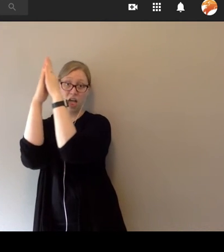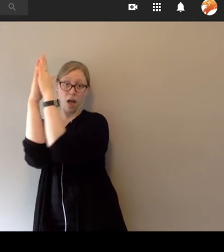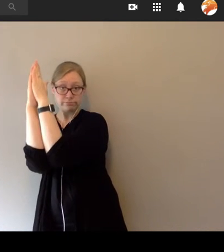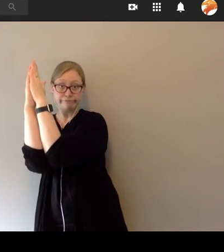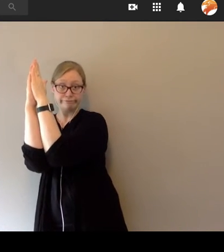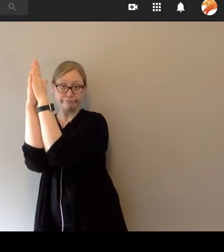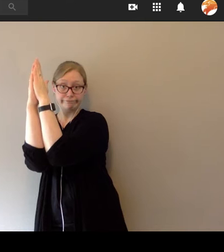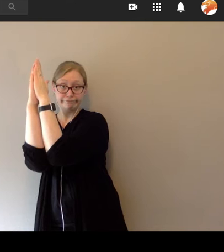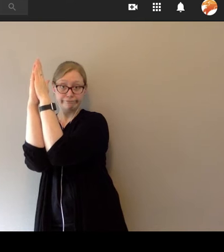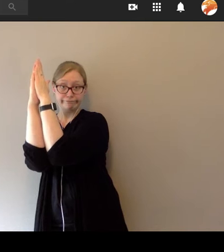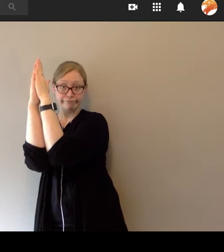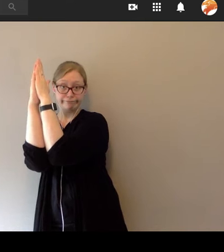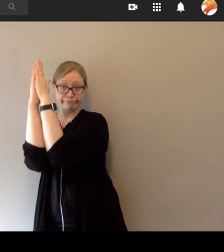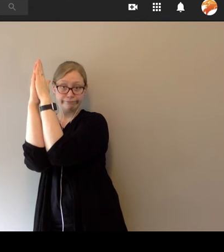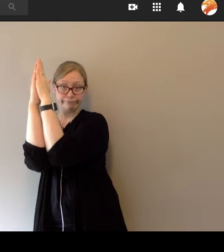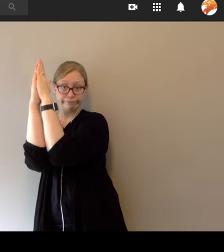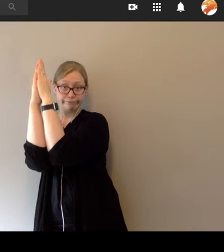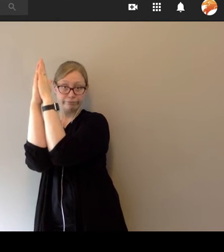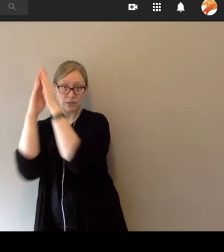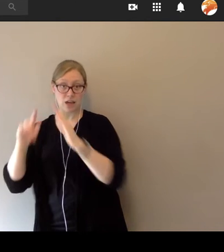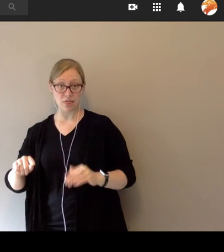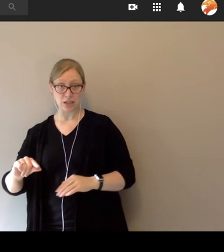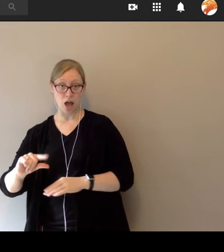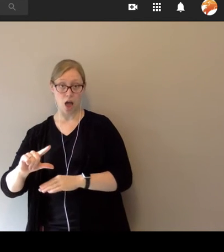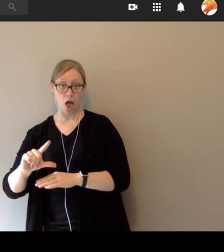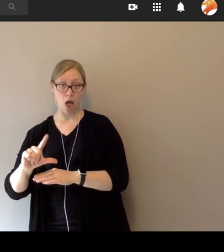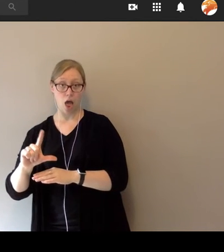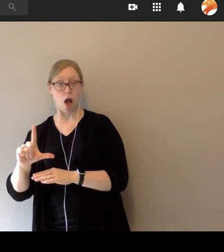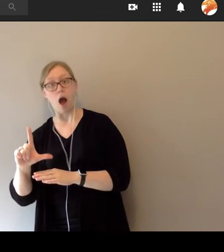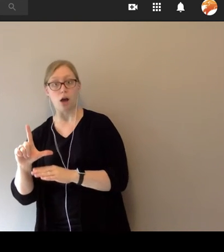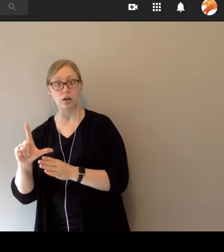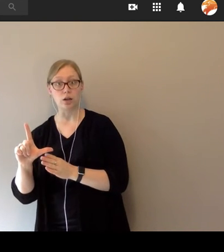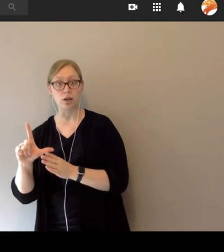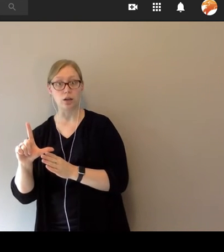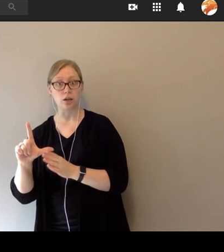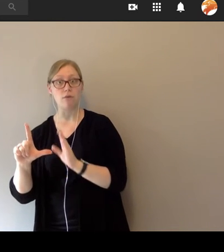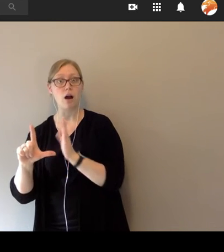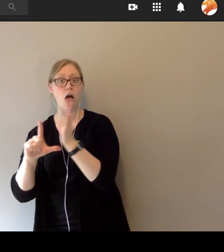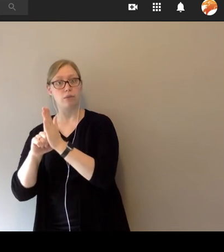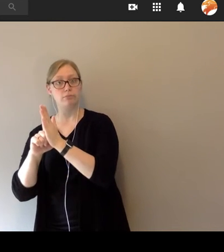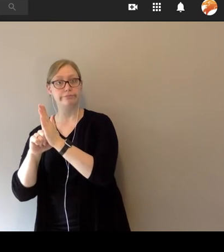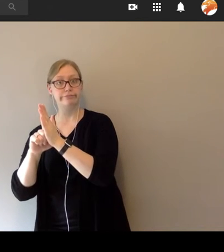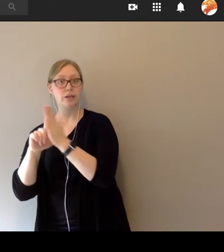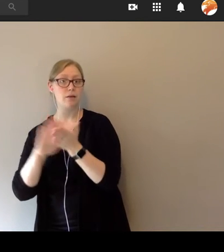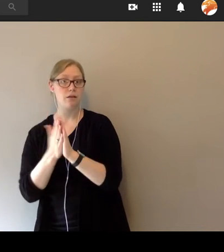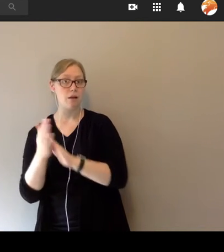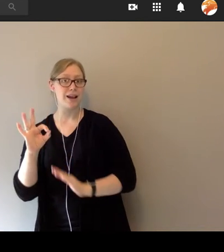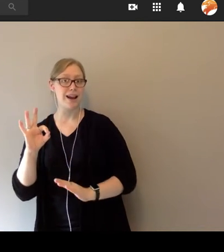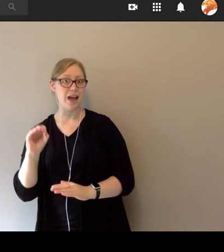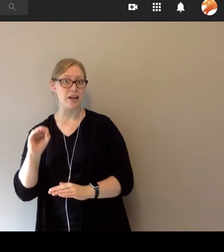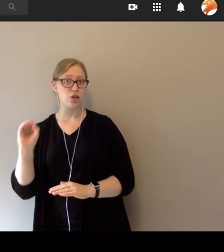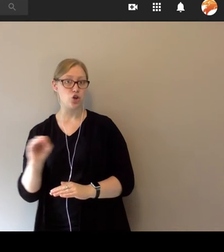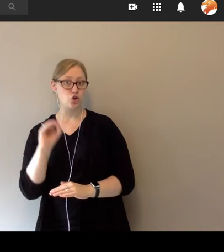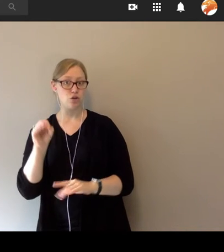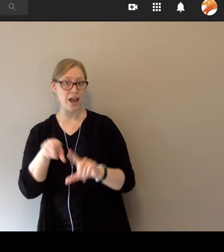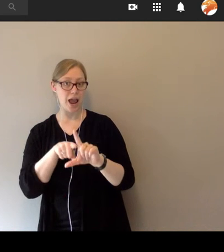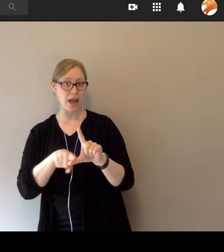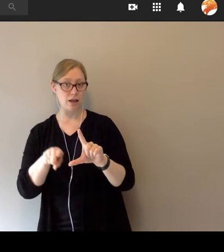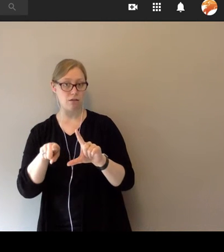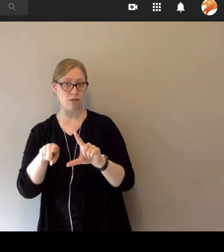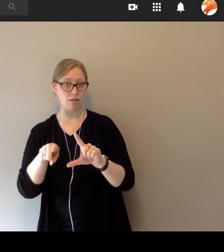here, the angle theta is getting bigger. Now angle theta is a 90-degree angle, and the length